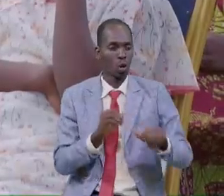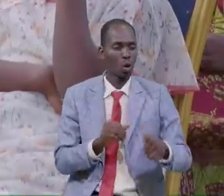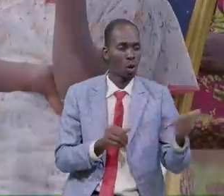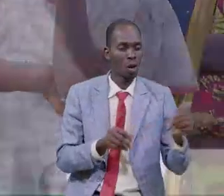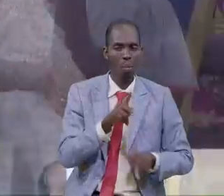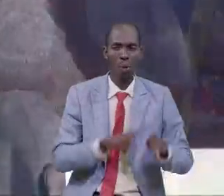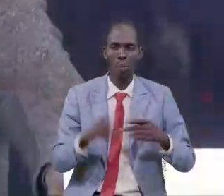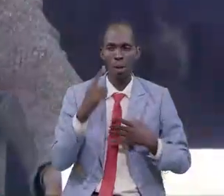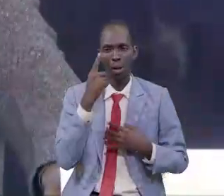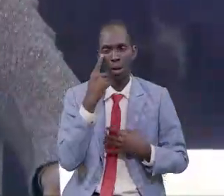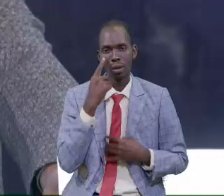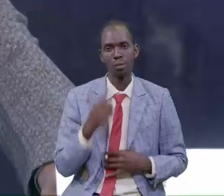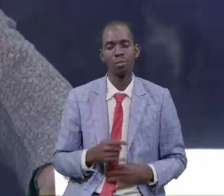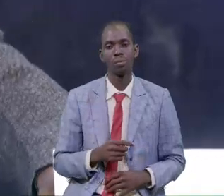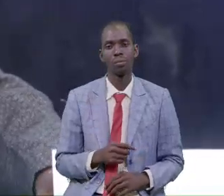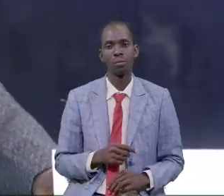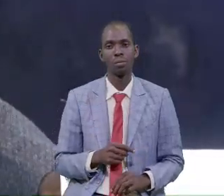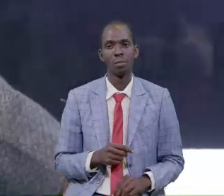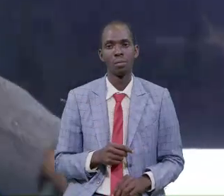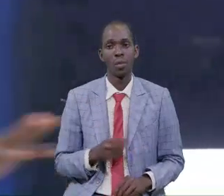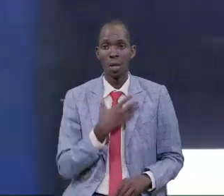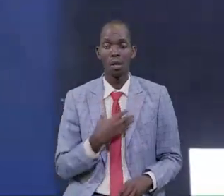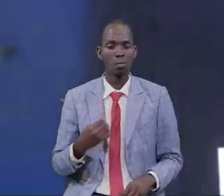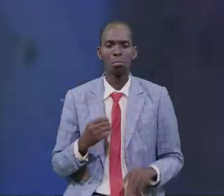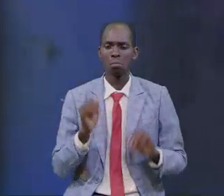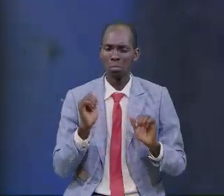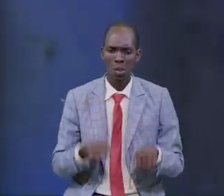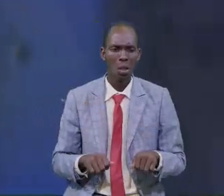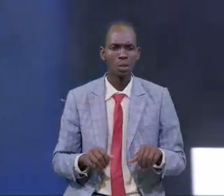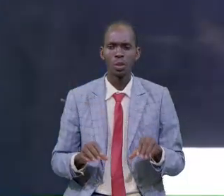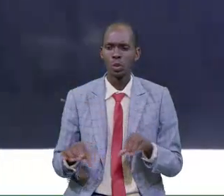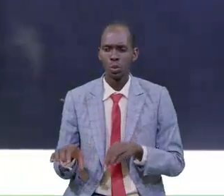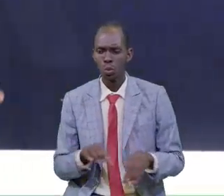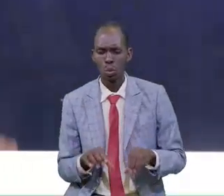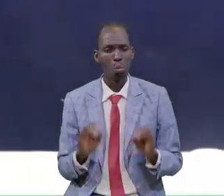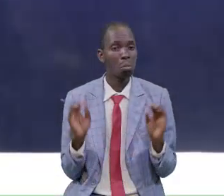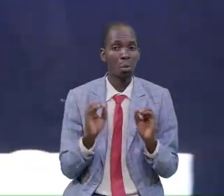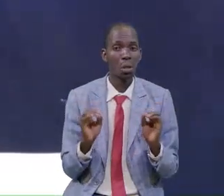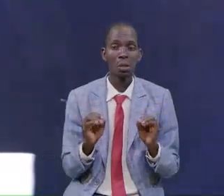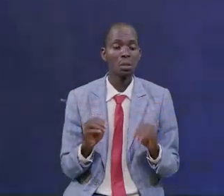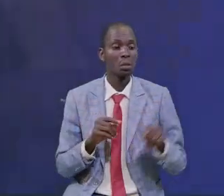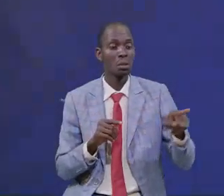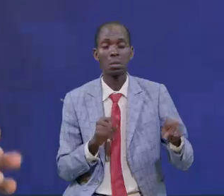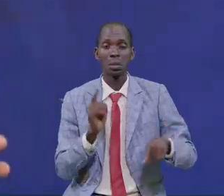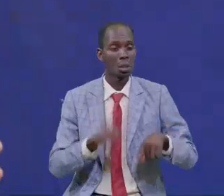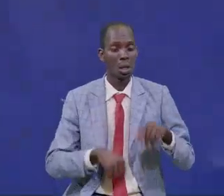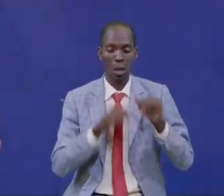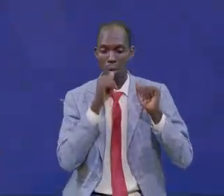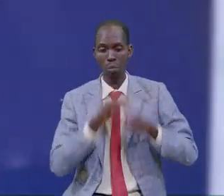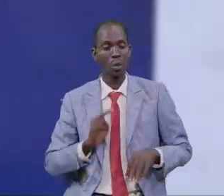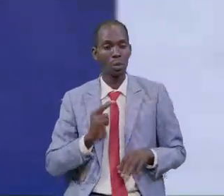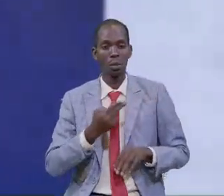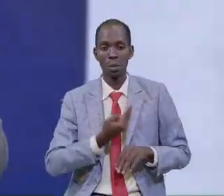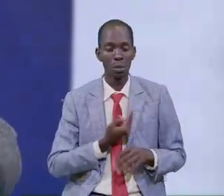And they can give nothing. They can do nothing. They cannot even bless our lives. Their lives are even not